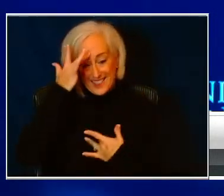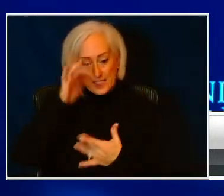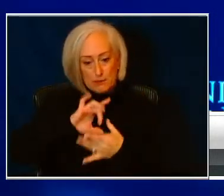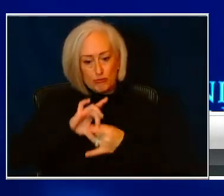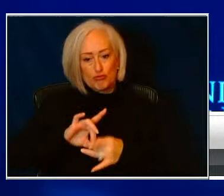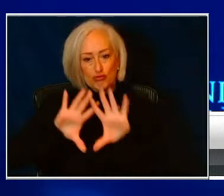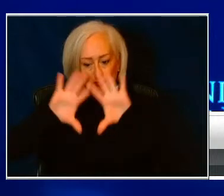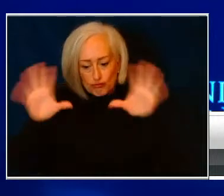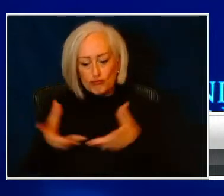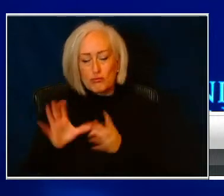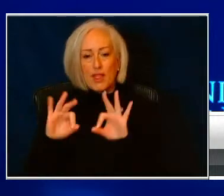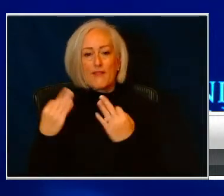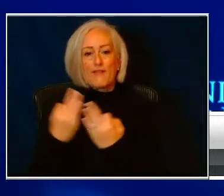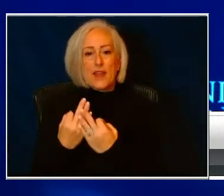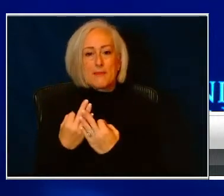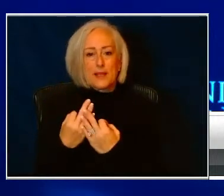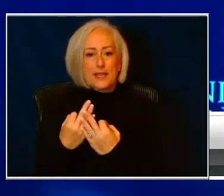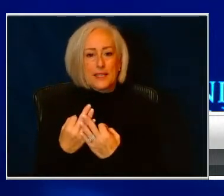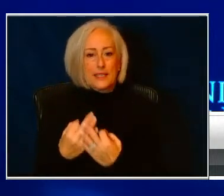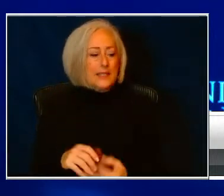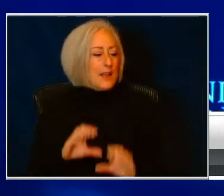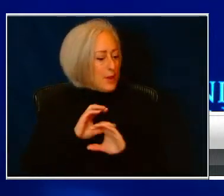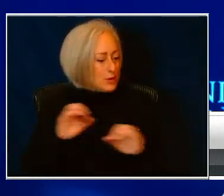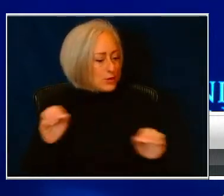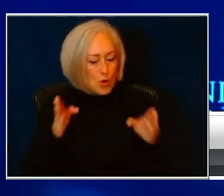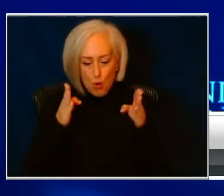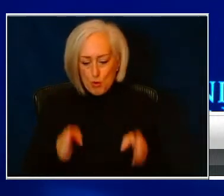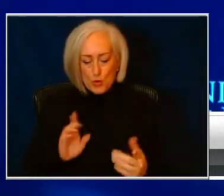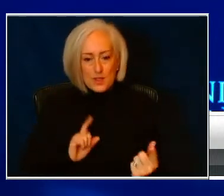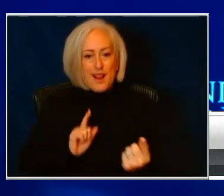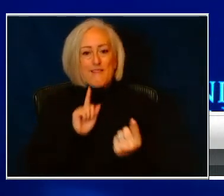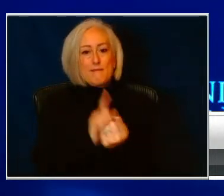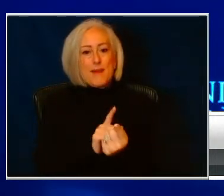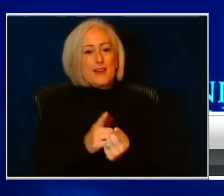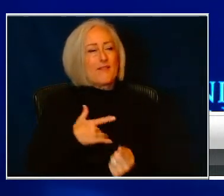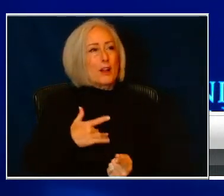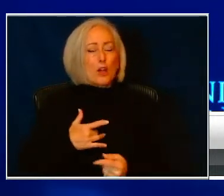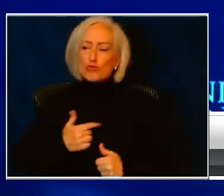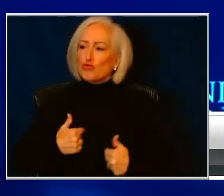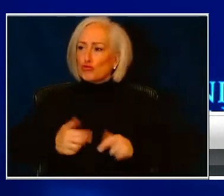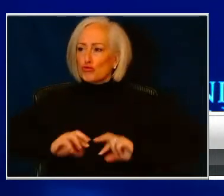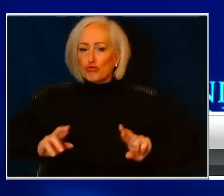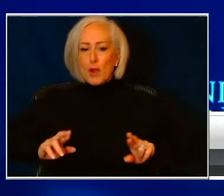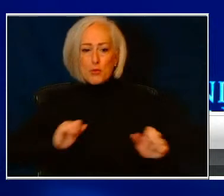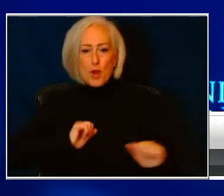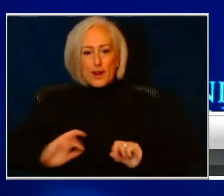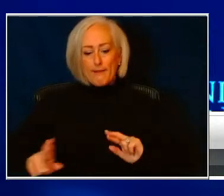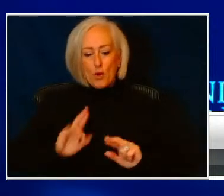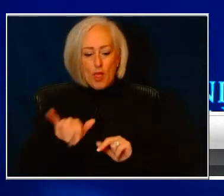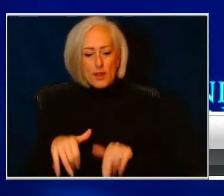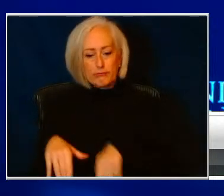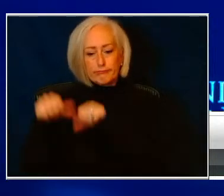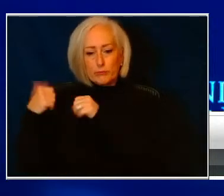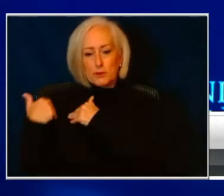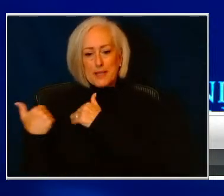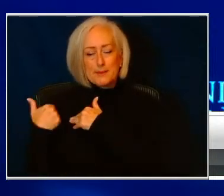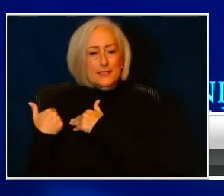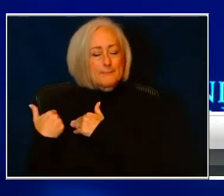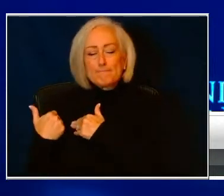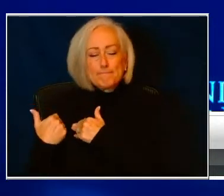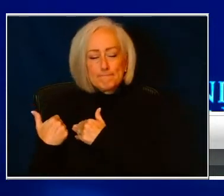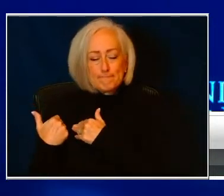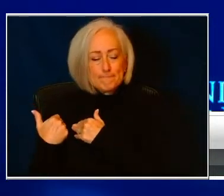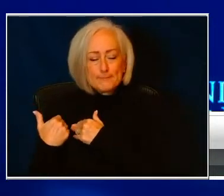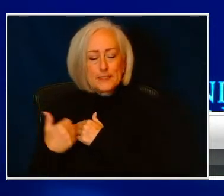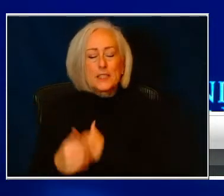I've met who's felt prepared for the job and who feels confident that they're doing everything right. And most of the time they are. But, we've put a